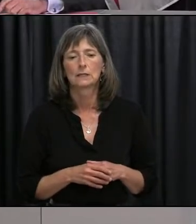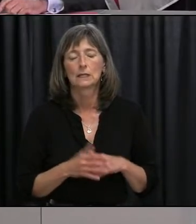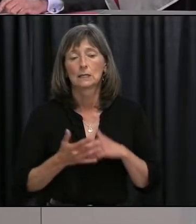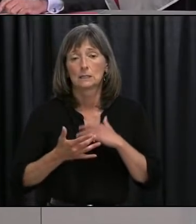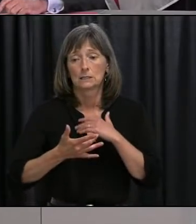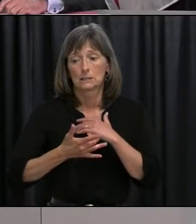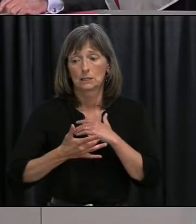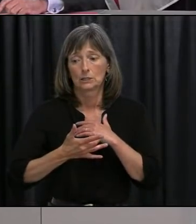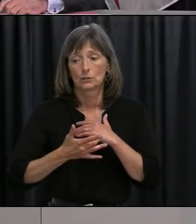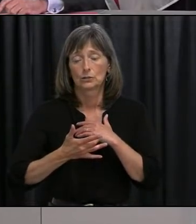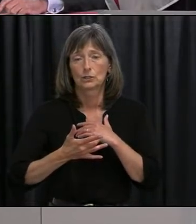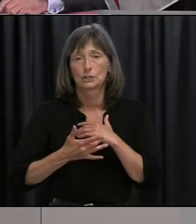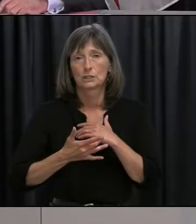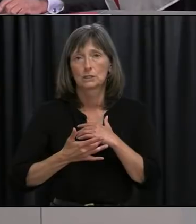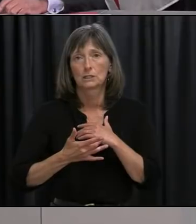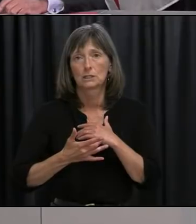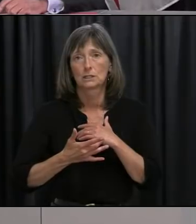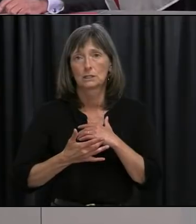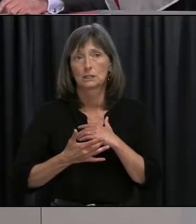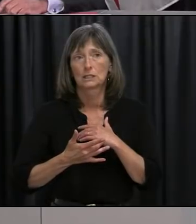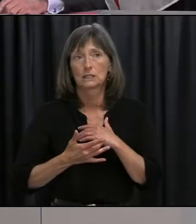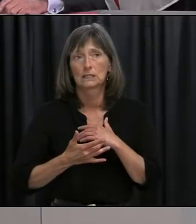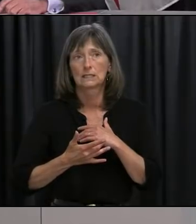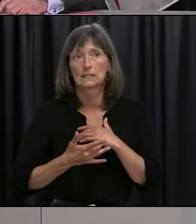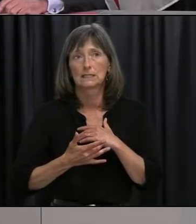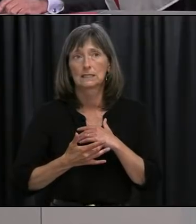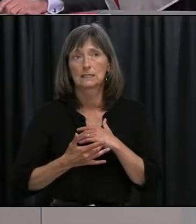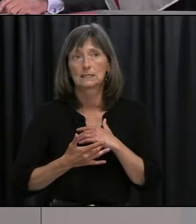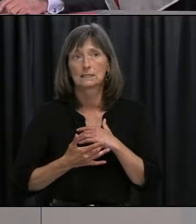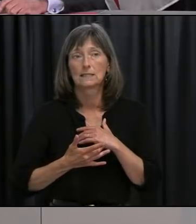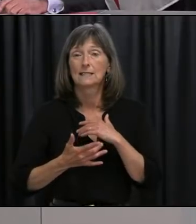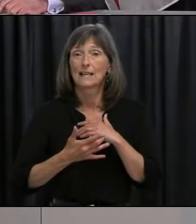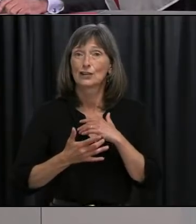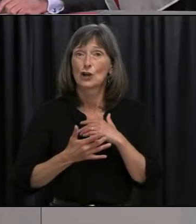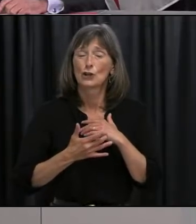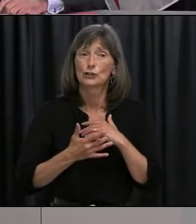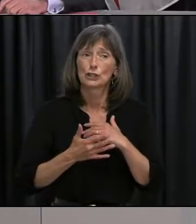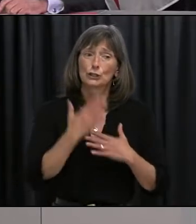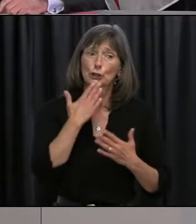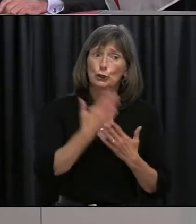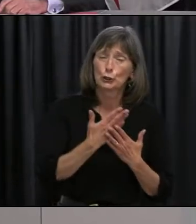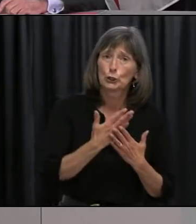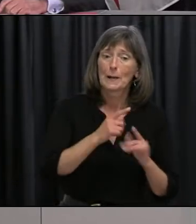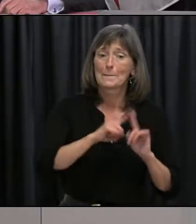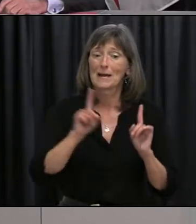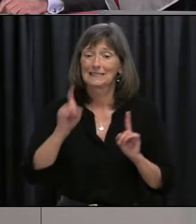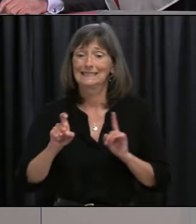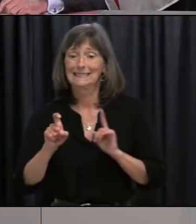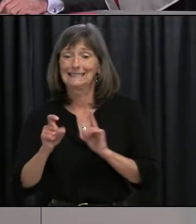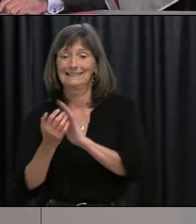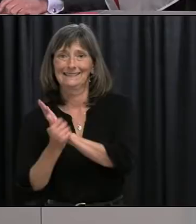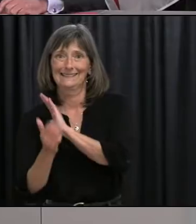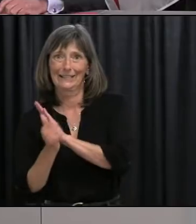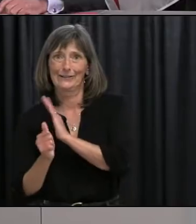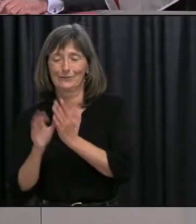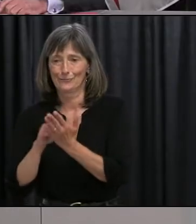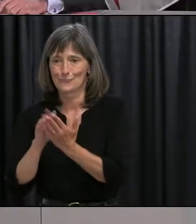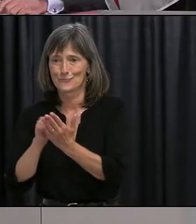Technology is not very effective without the skills to use it. Will training on educational software